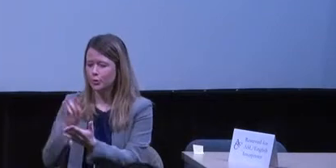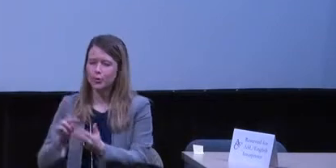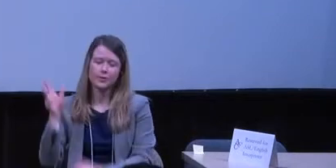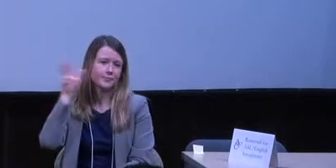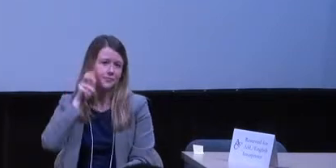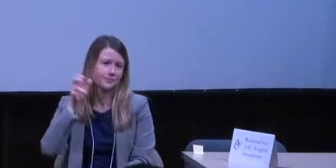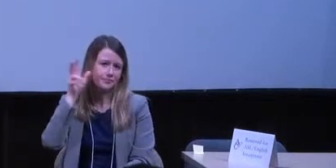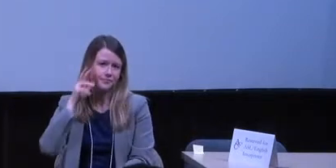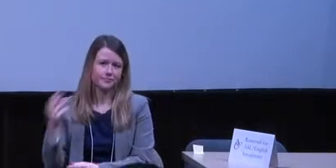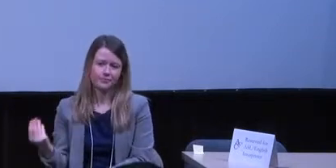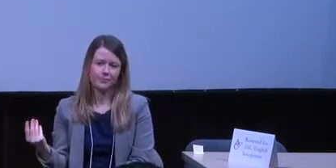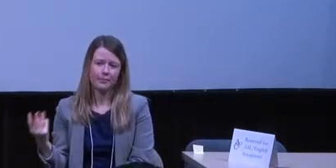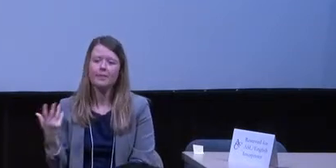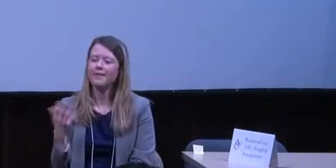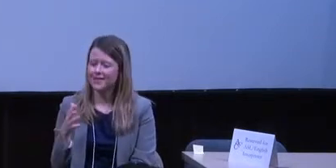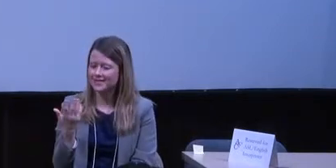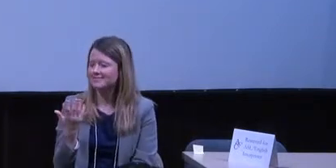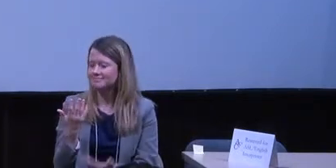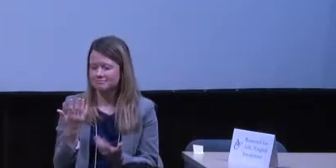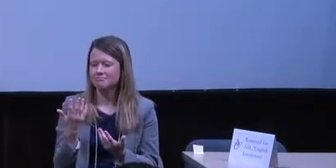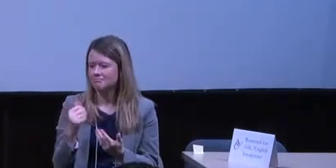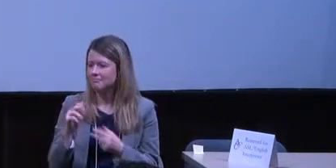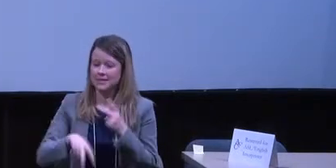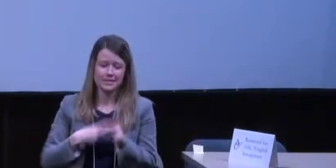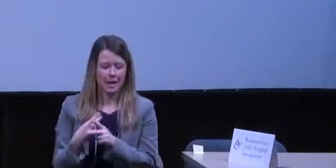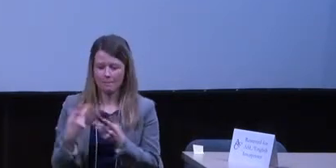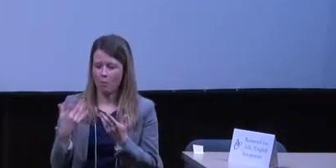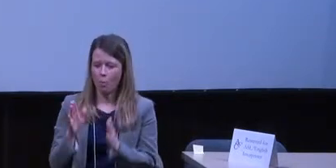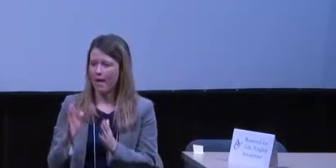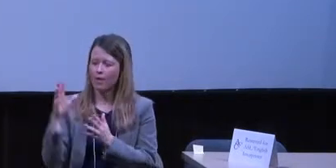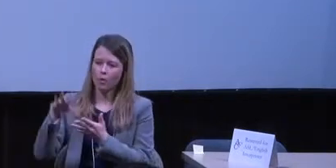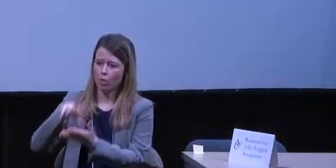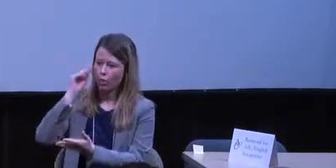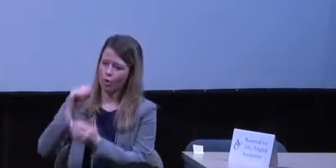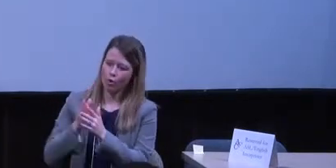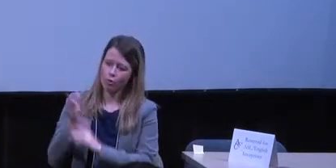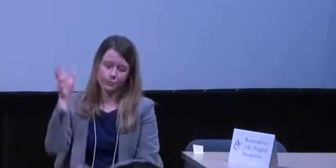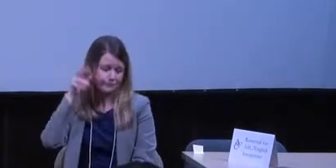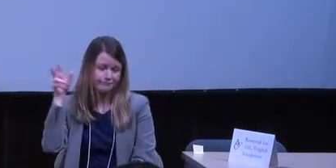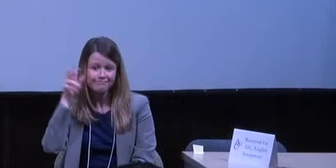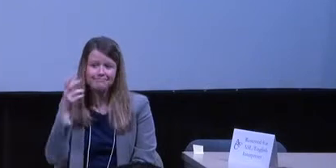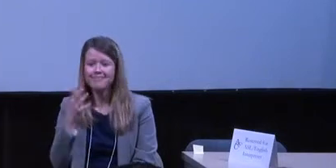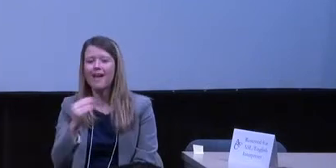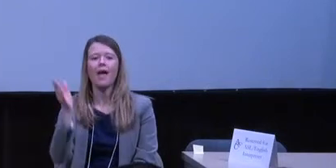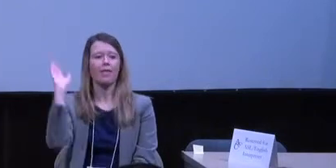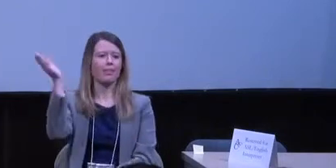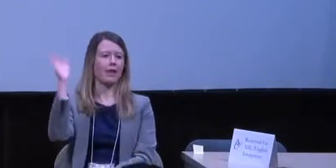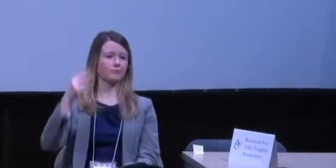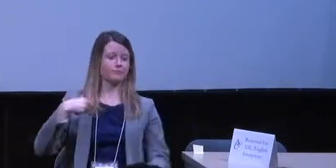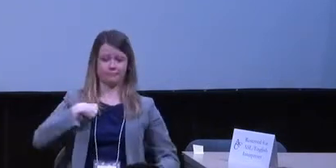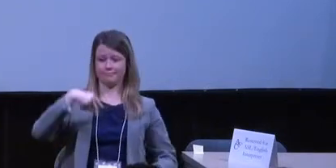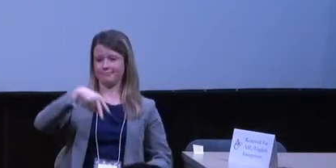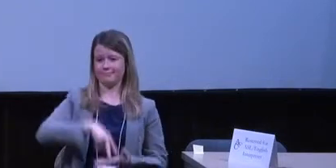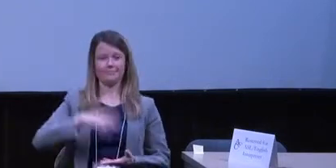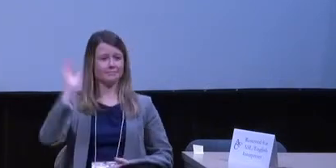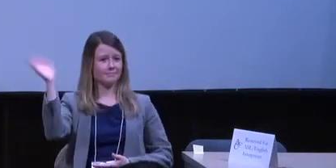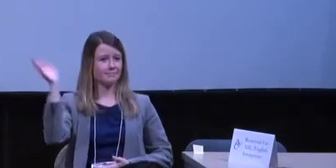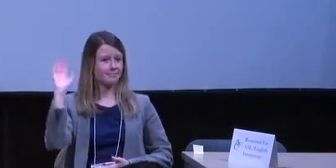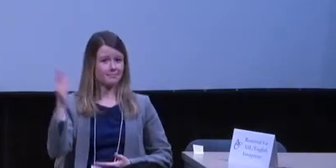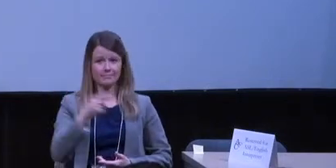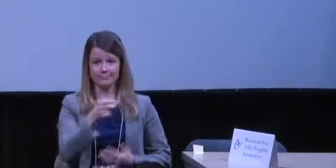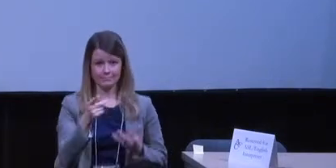me with the auditory feedback for the content. And then also lectures. Me standing up here, you